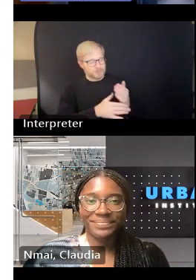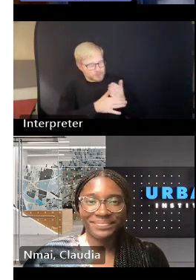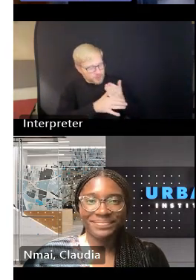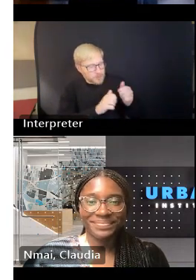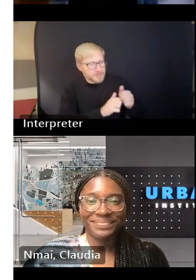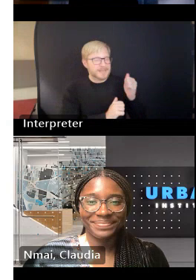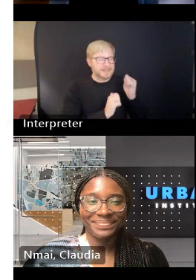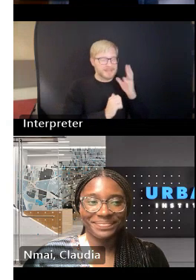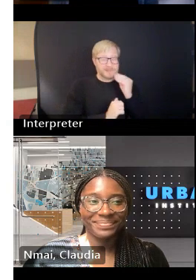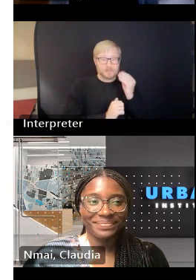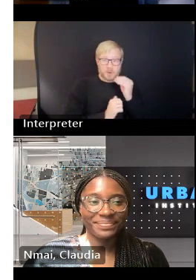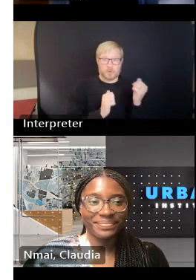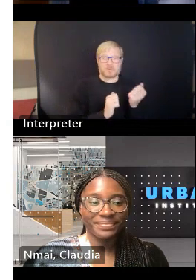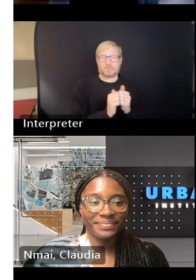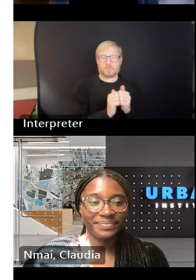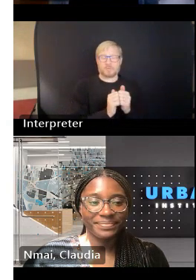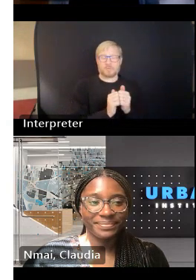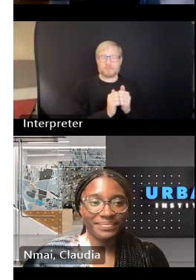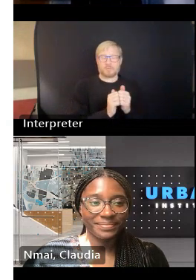success.